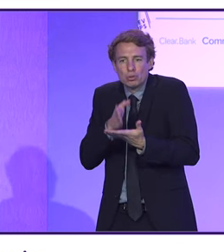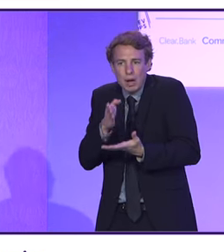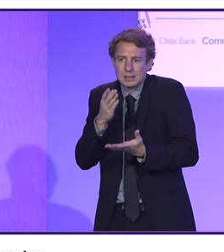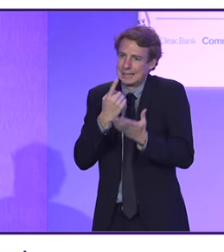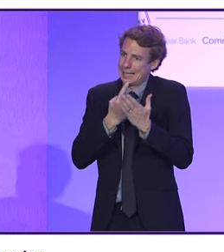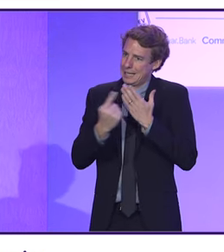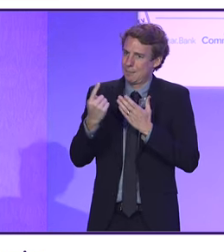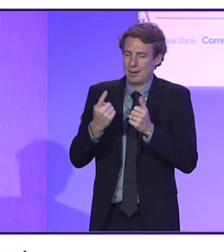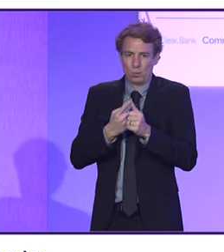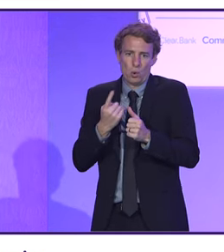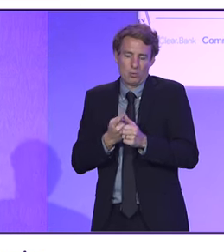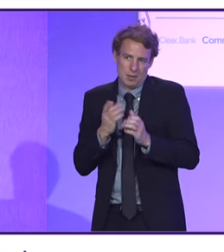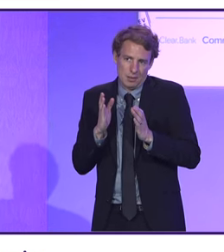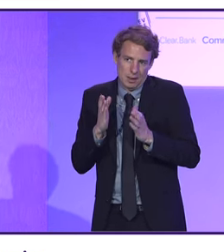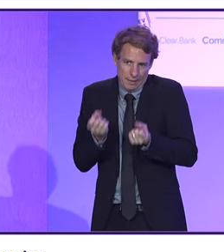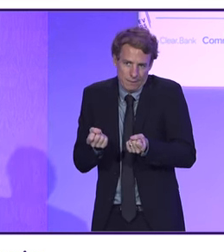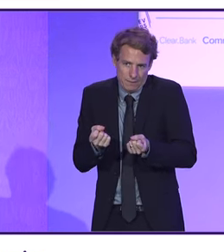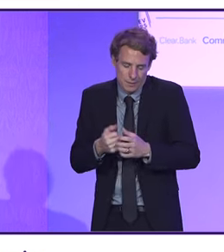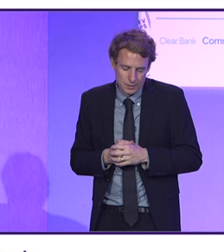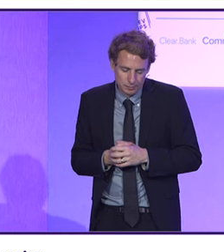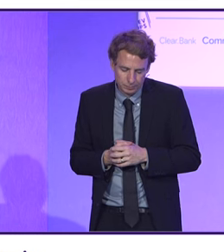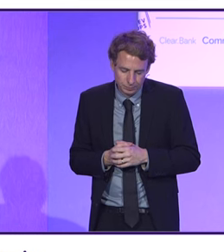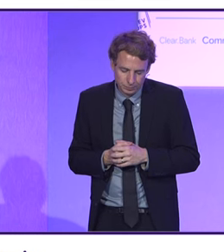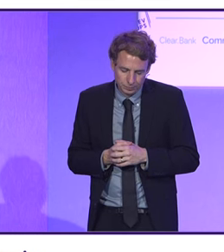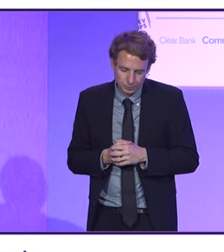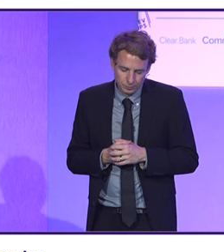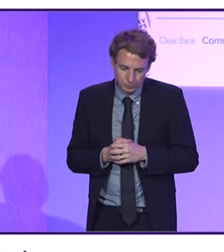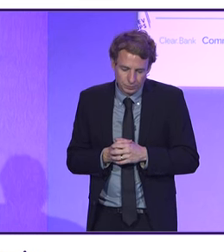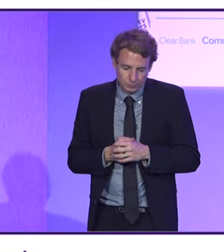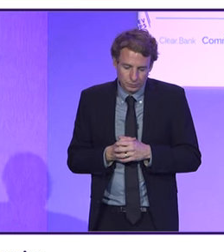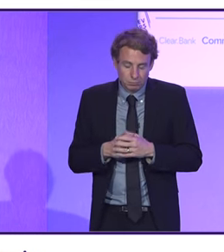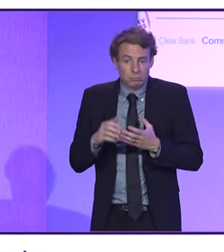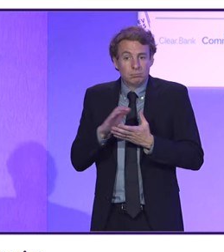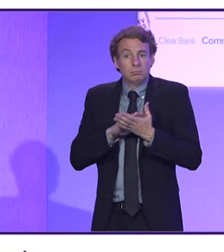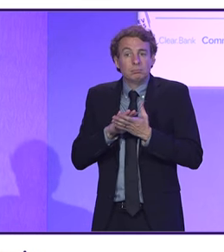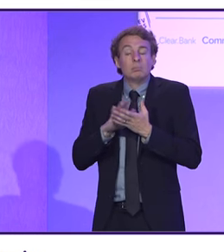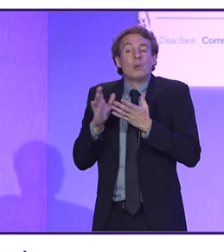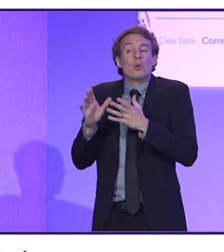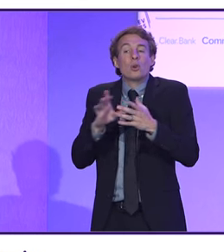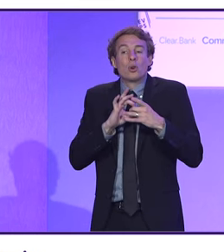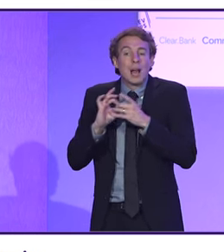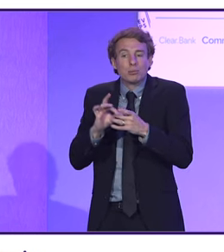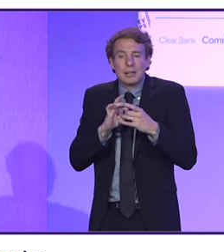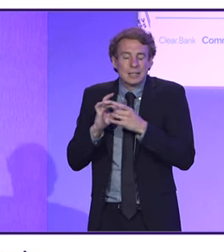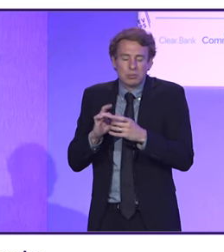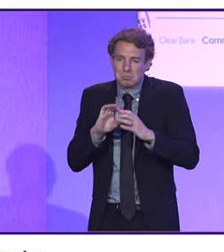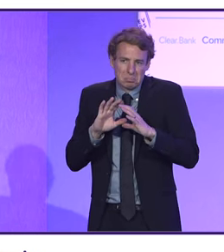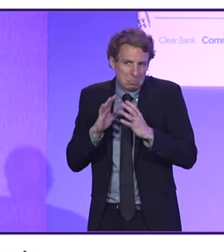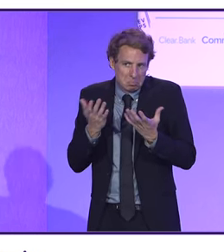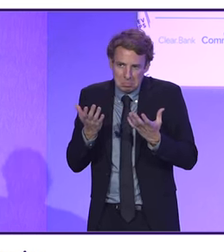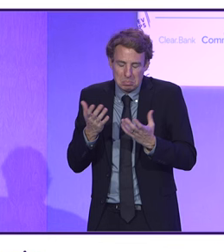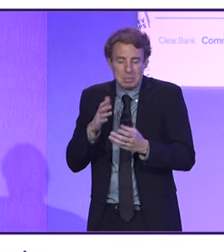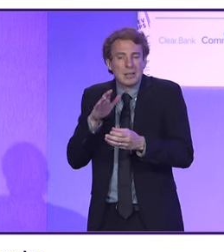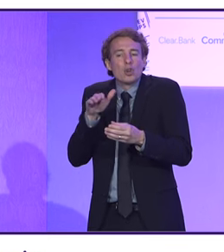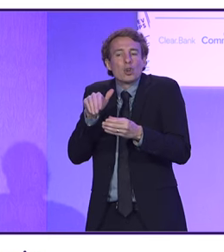them. So what this doesn't have is what collaboration provides is that context. But what it does provide is